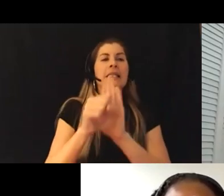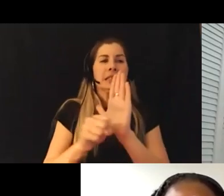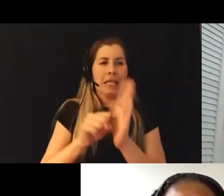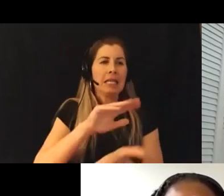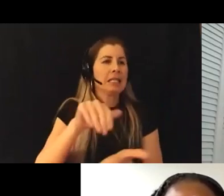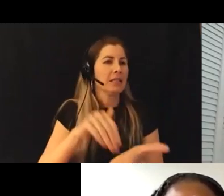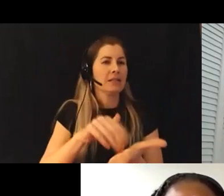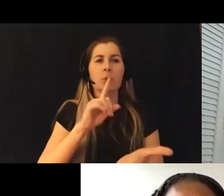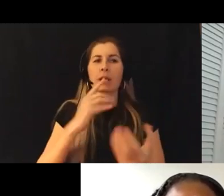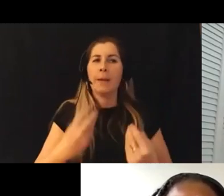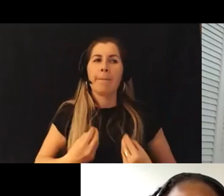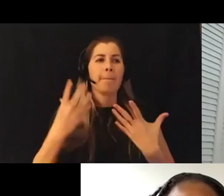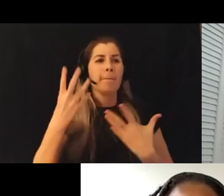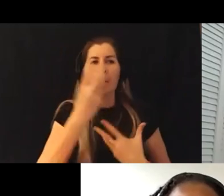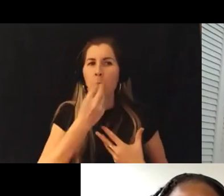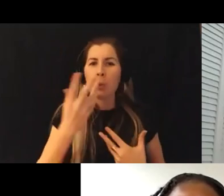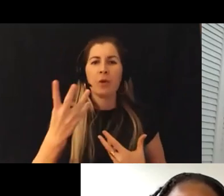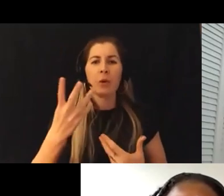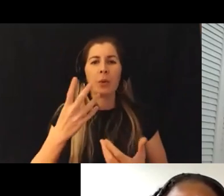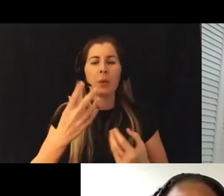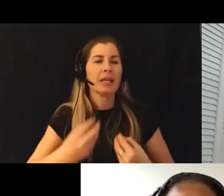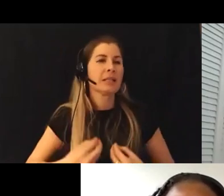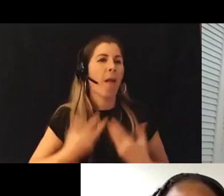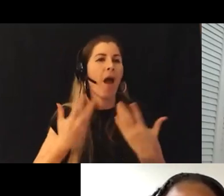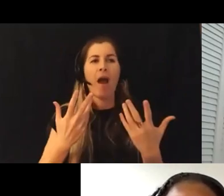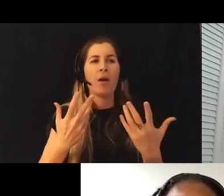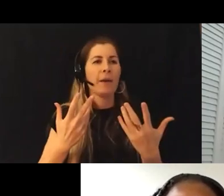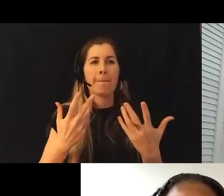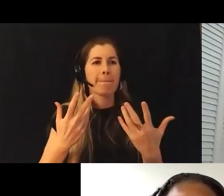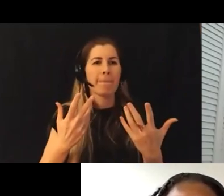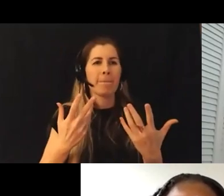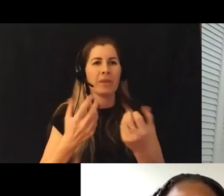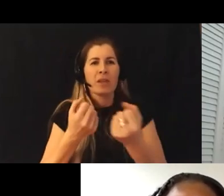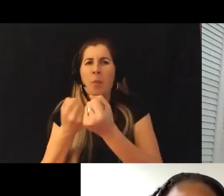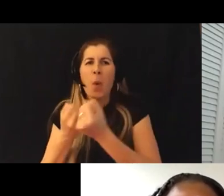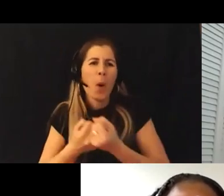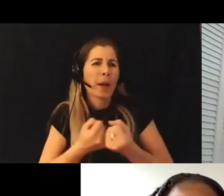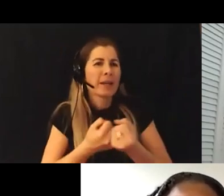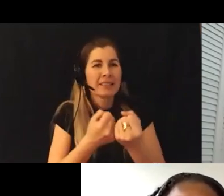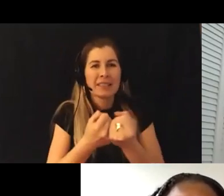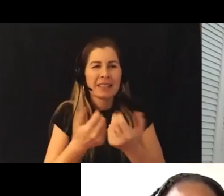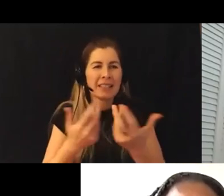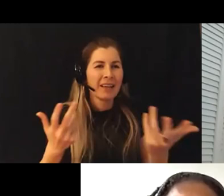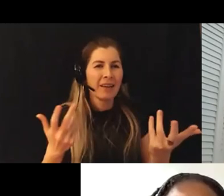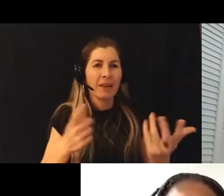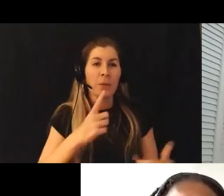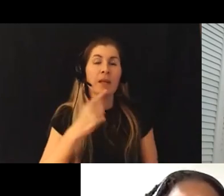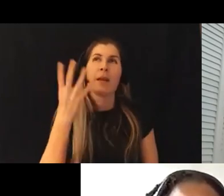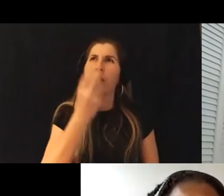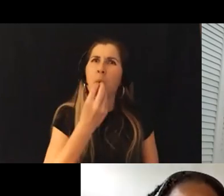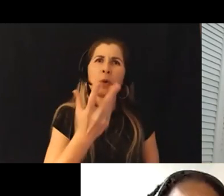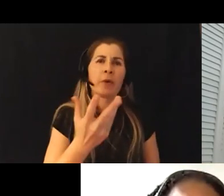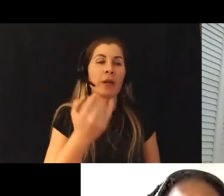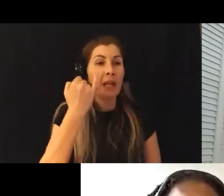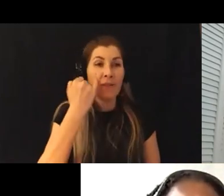inspiring protocols, pieces, supports, you know, they are a beautiful thing. So if you don't feel